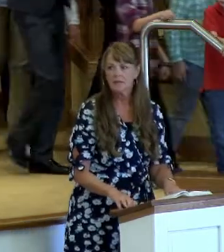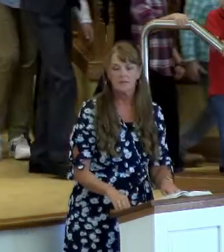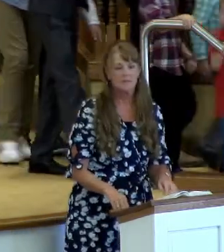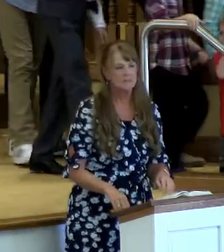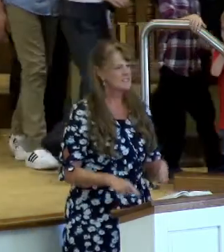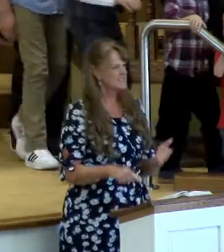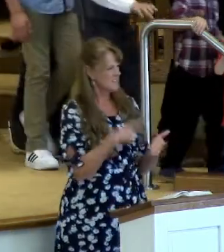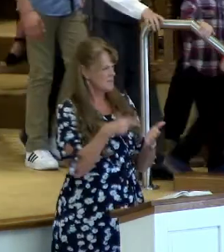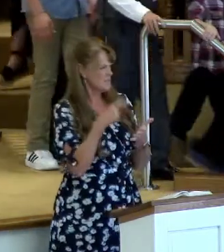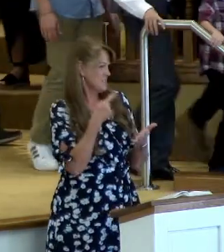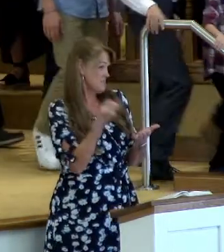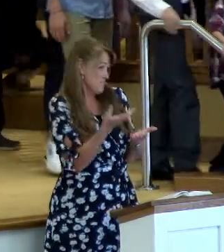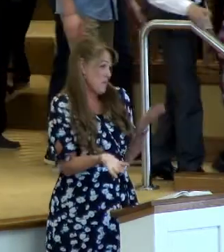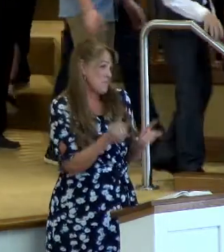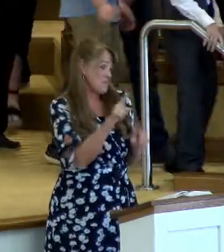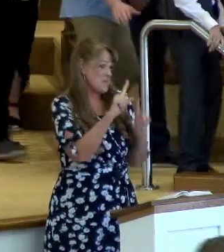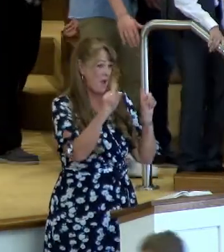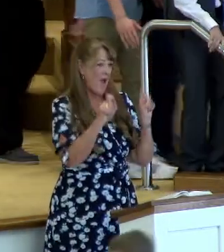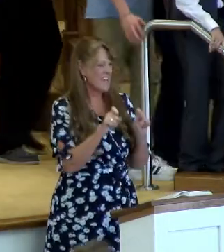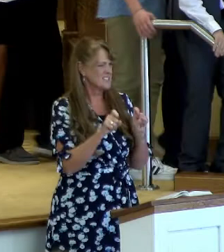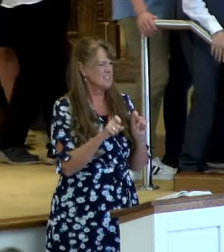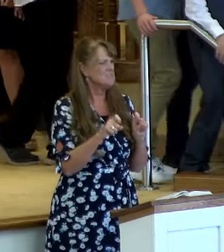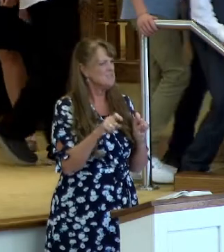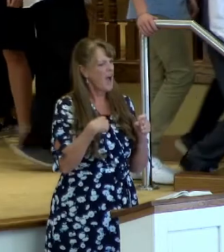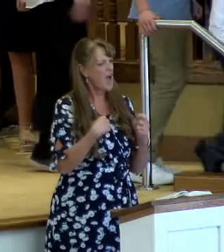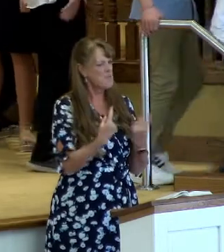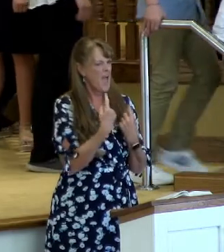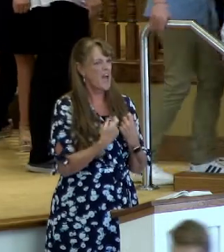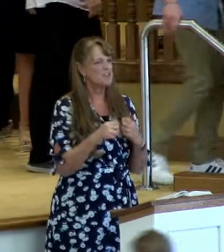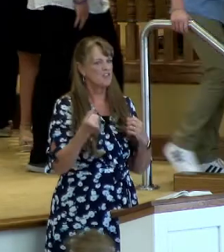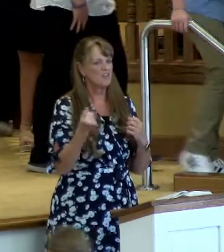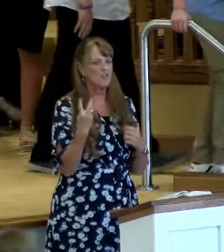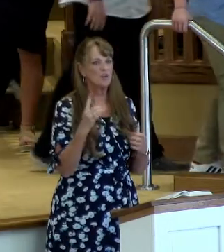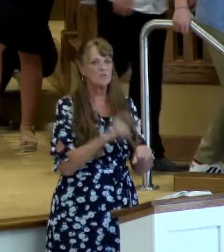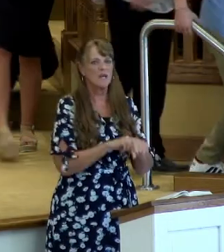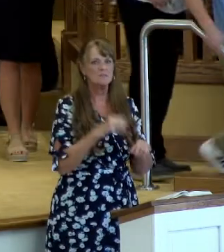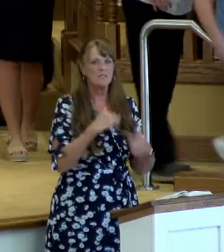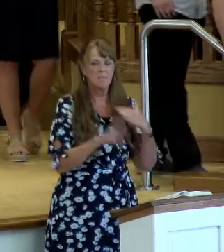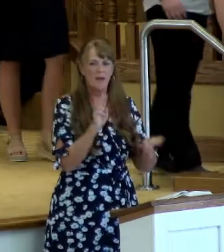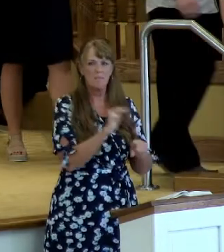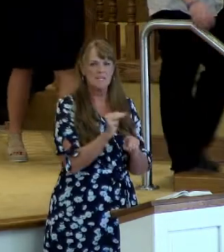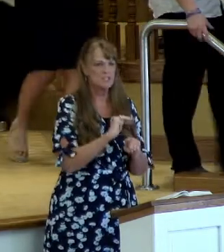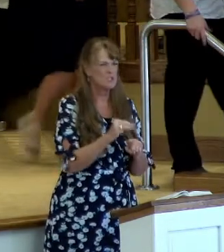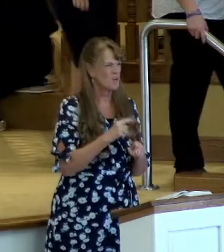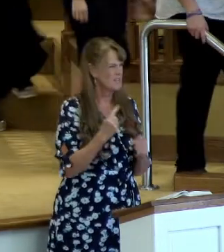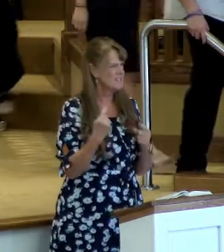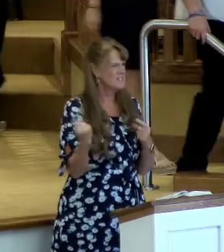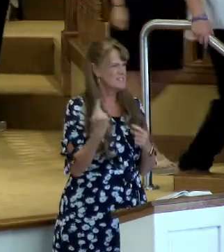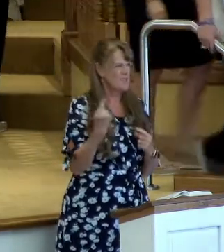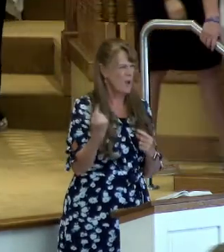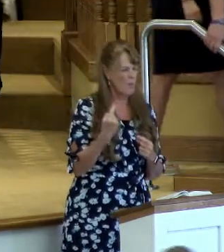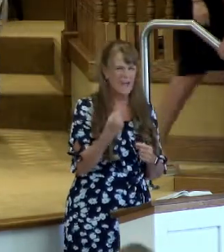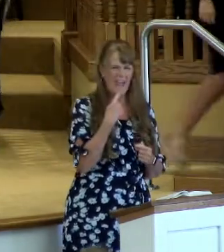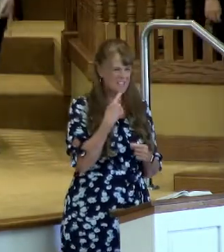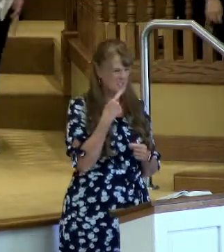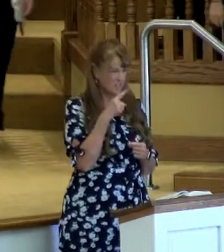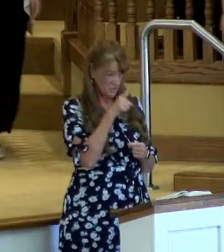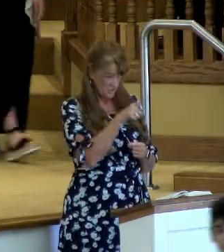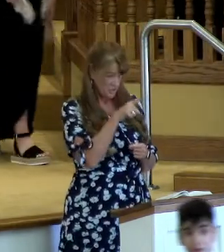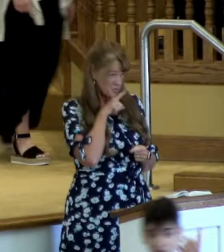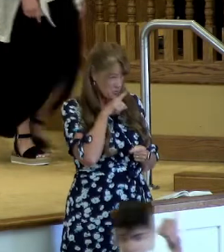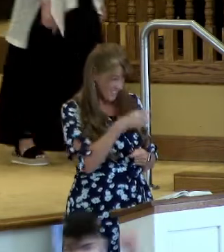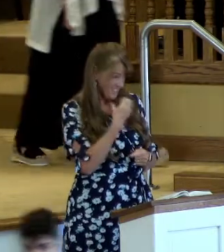have been asked this. I know I've been asked it a few times in my ministry. And you'll get asked by somebody, do you really care,